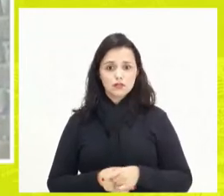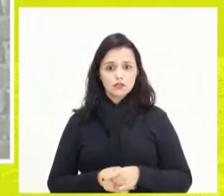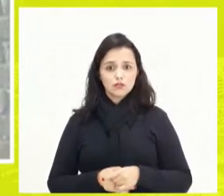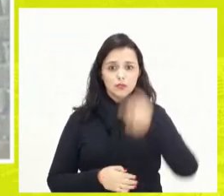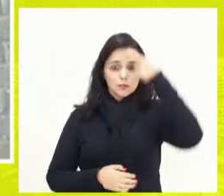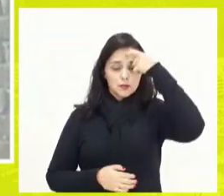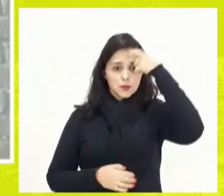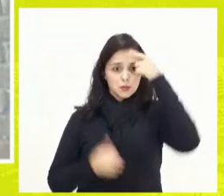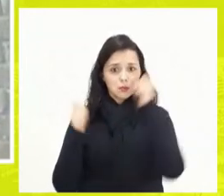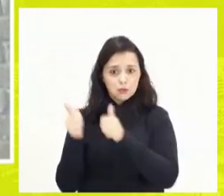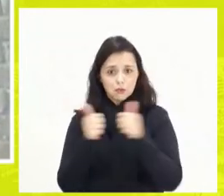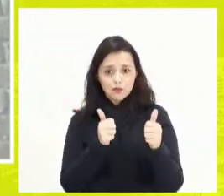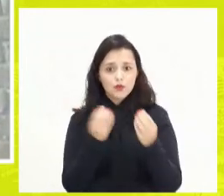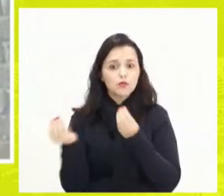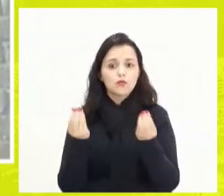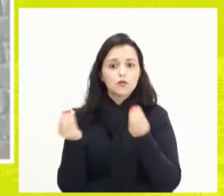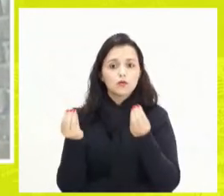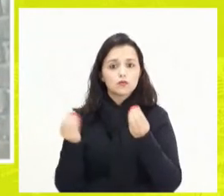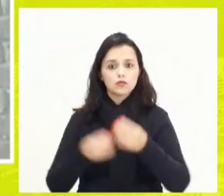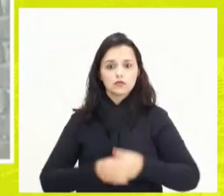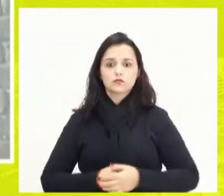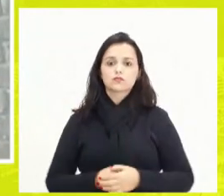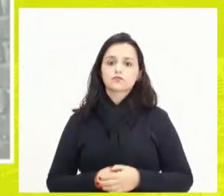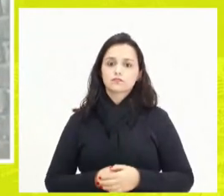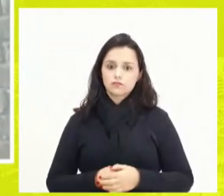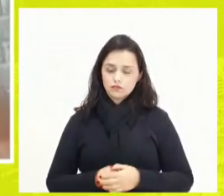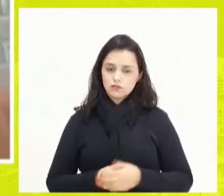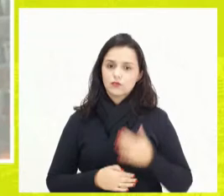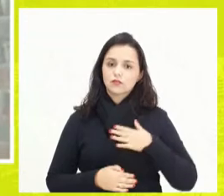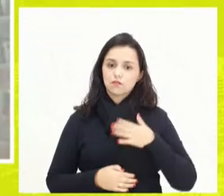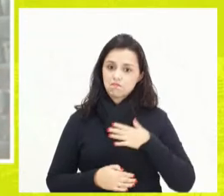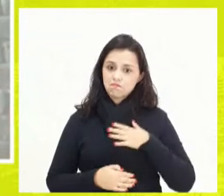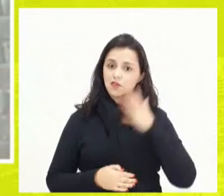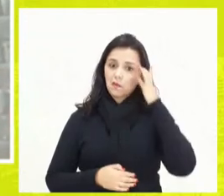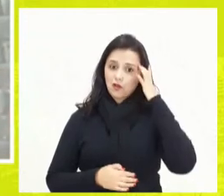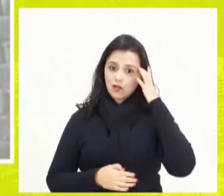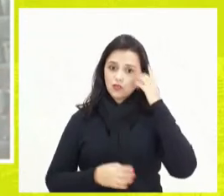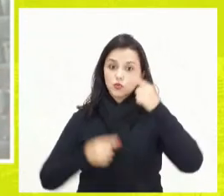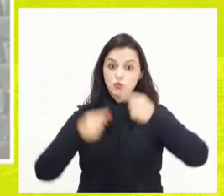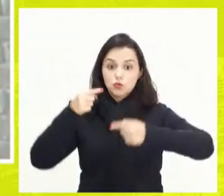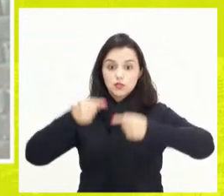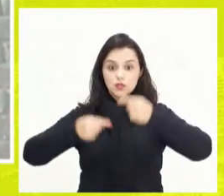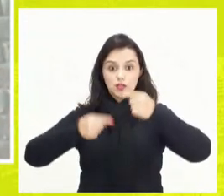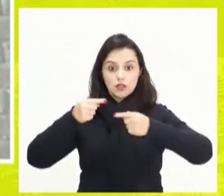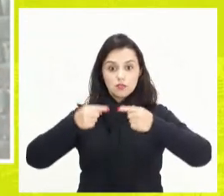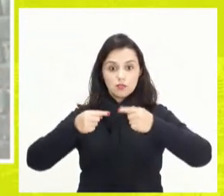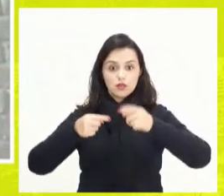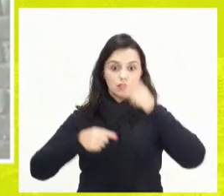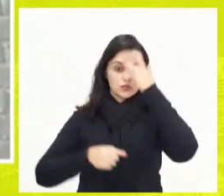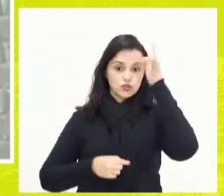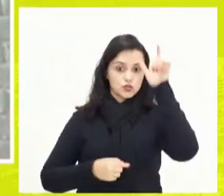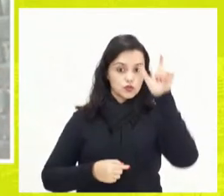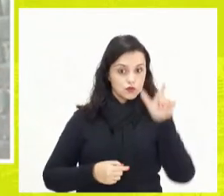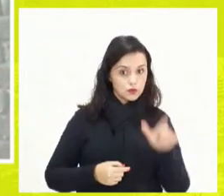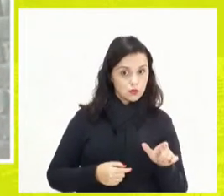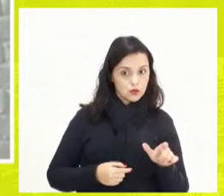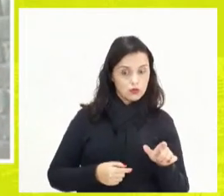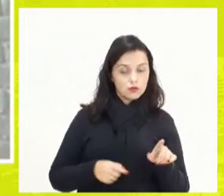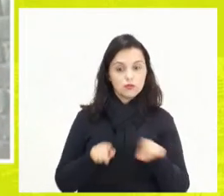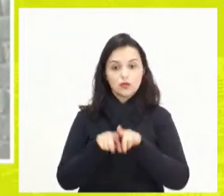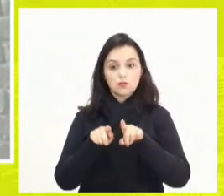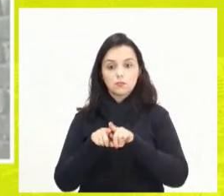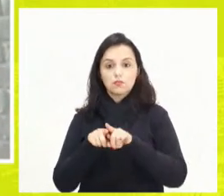what operate a miracle i don't agree with that you know this isn't a